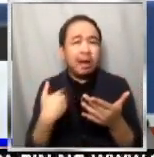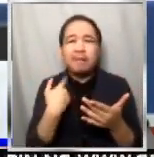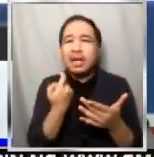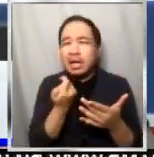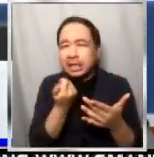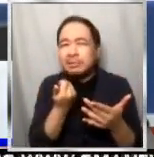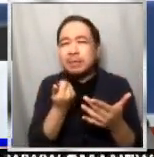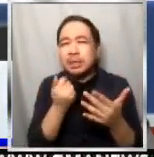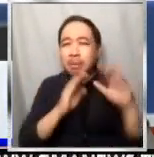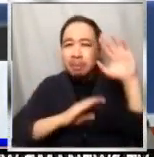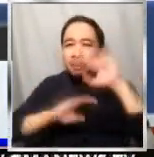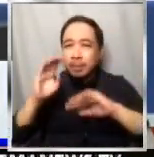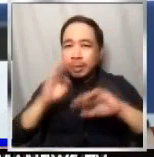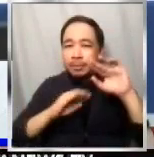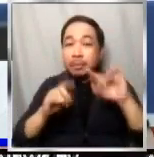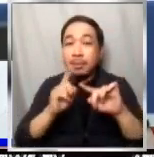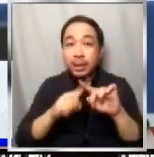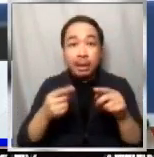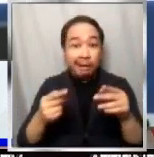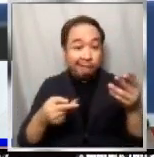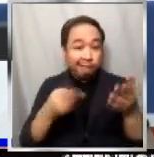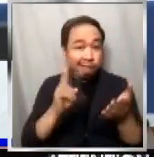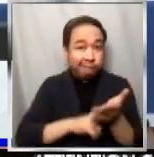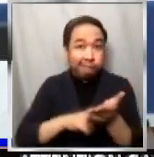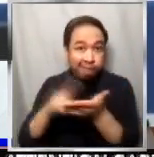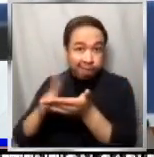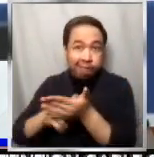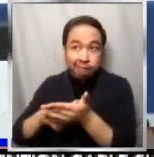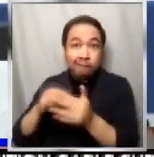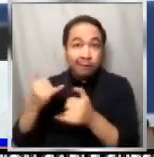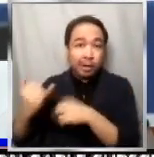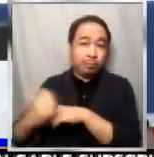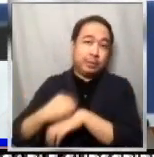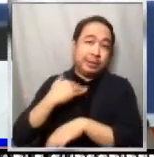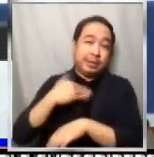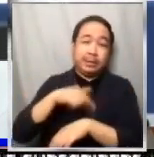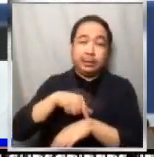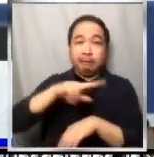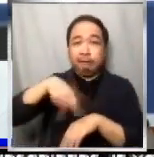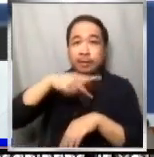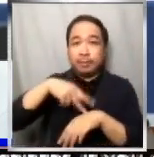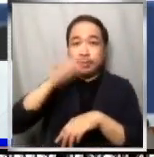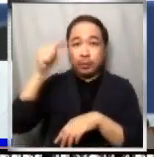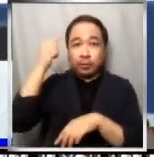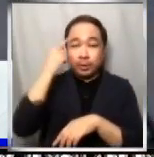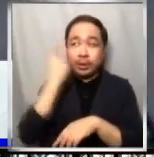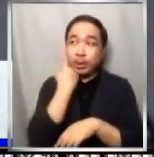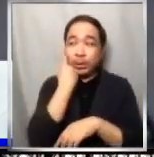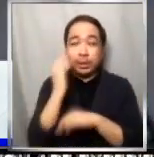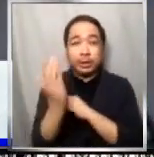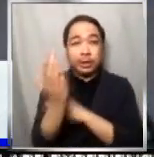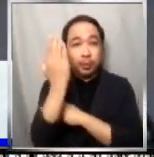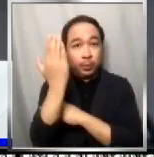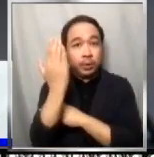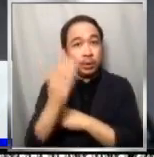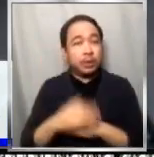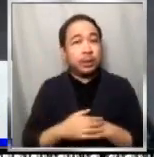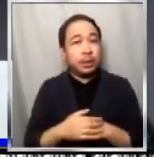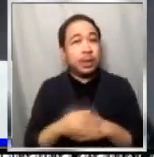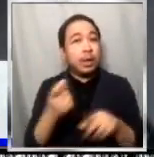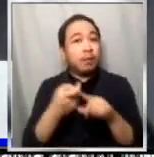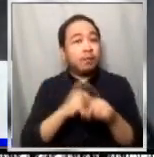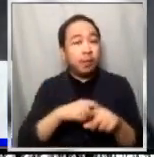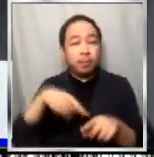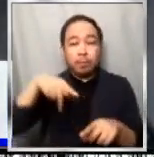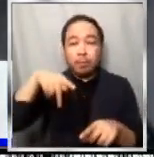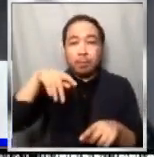letter which is now with the Philippine government, came early this morning from Pfizer, and so